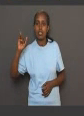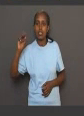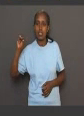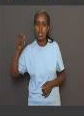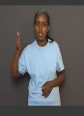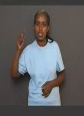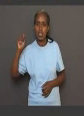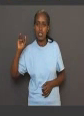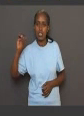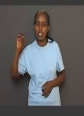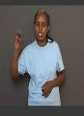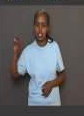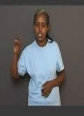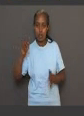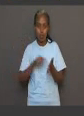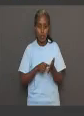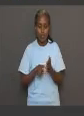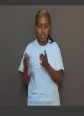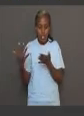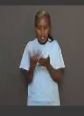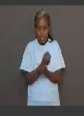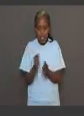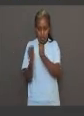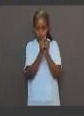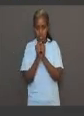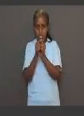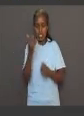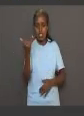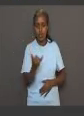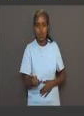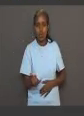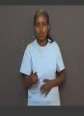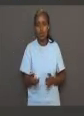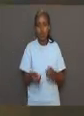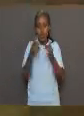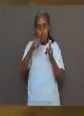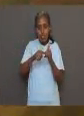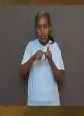Taken together, they plot most of the corners of a cube.